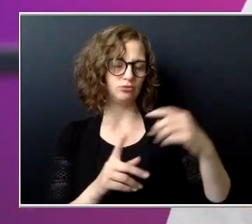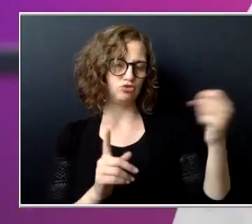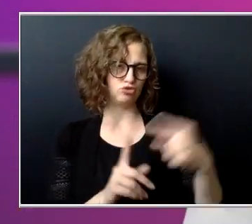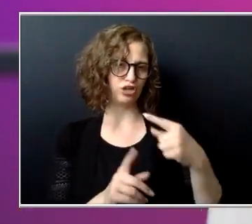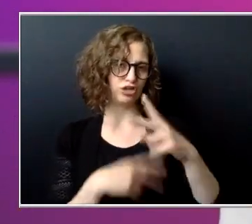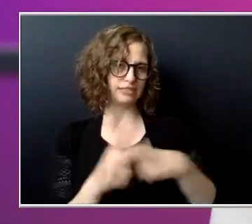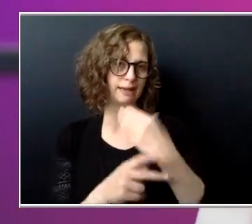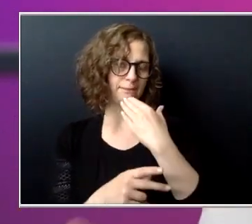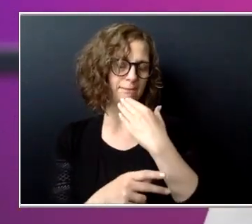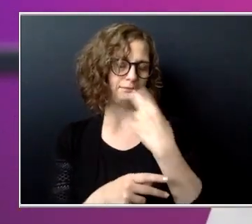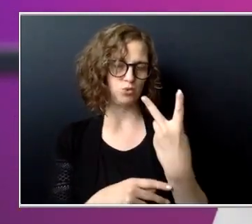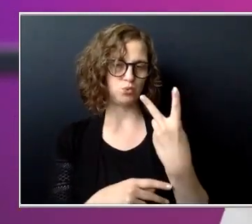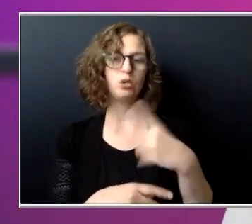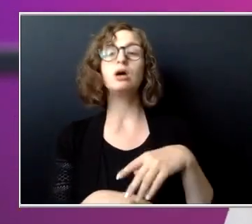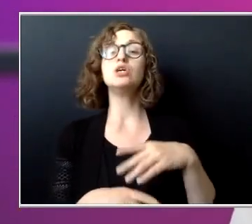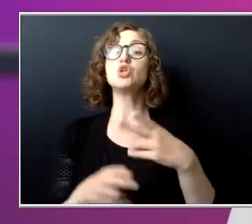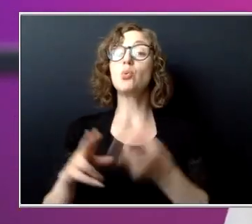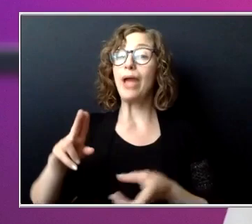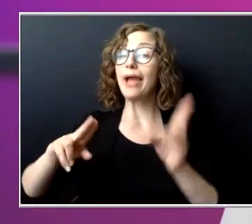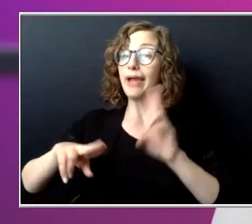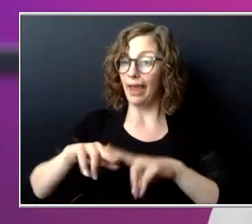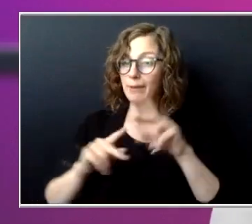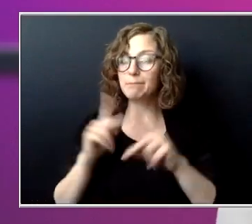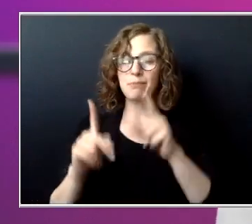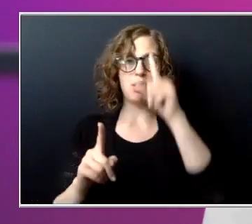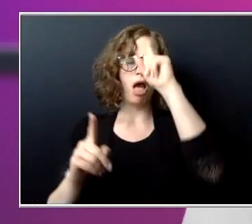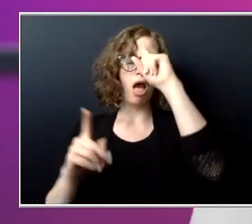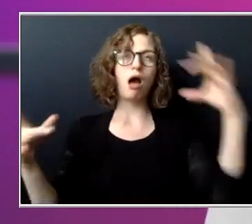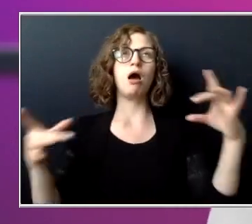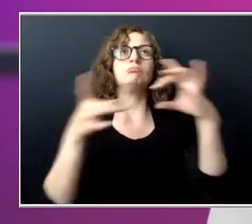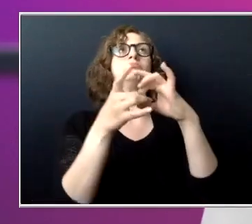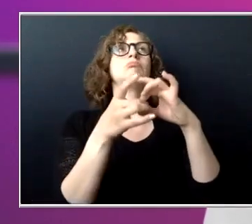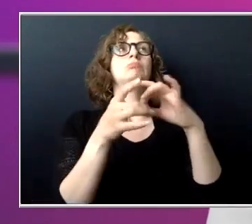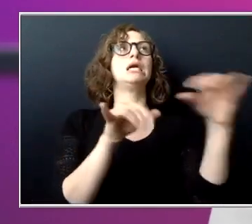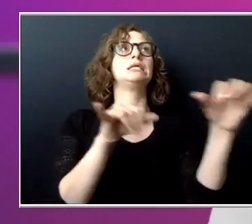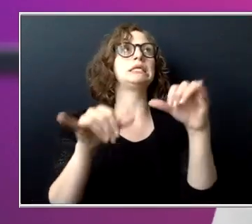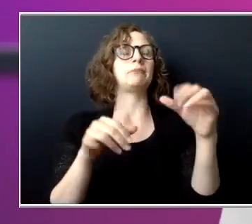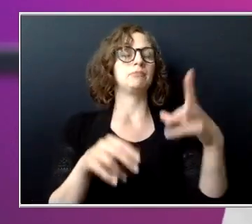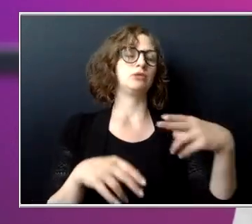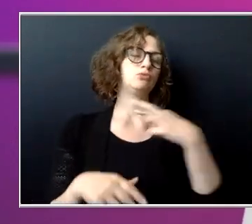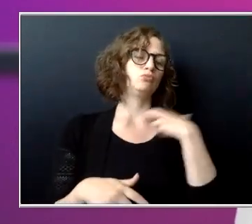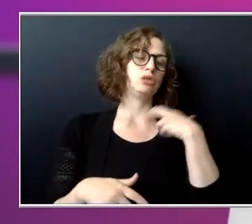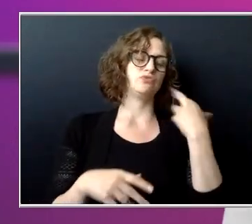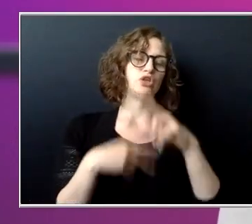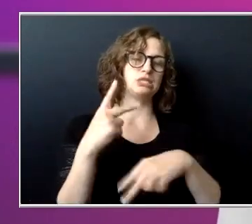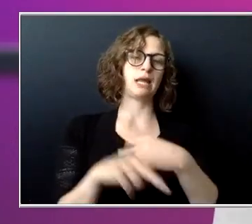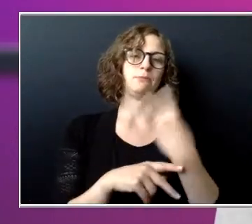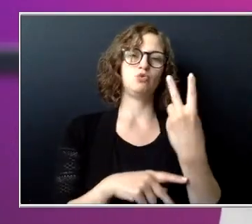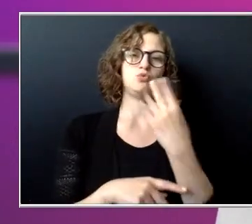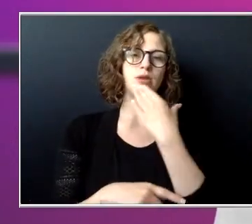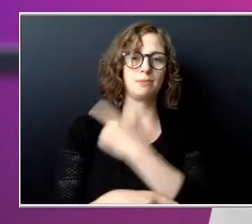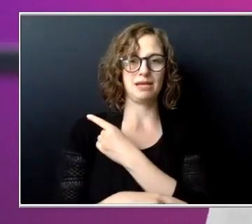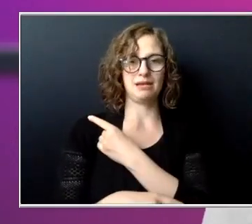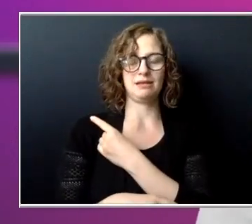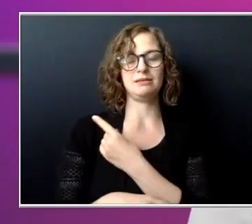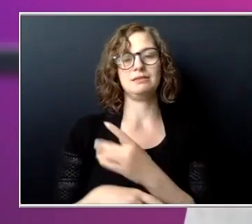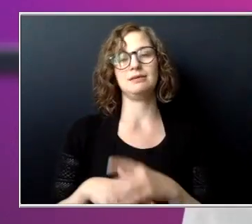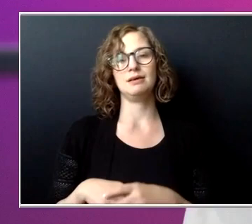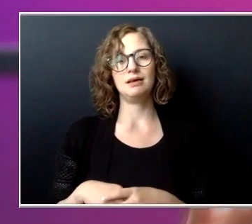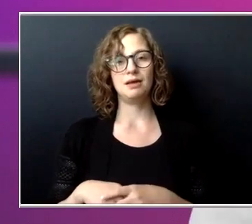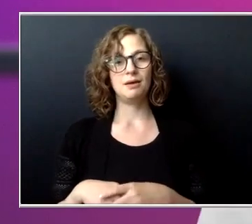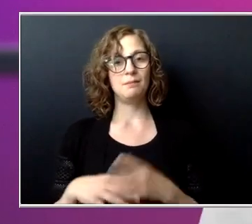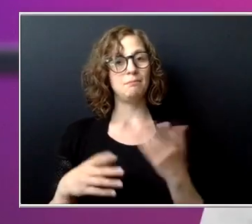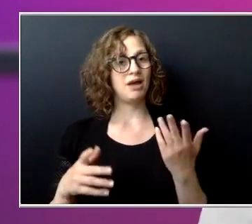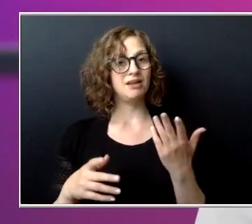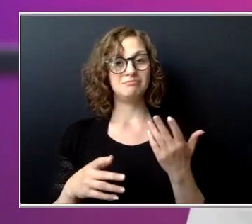level with increased risk for type 2 diabetes. It's not necessarily in any individual that a particular amount of weight gain